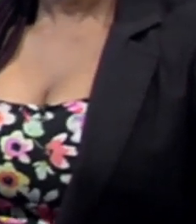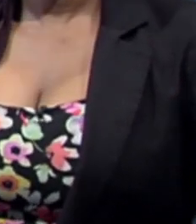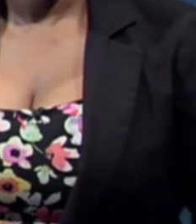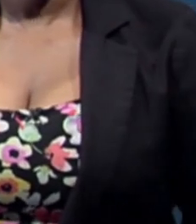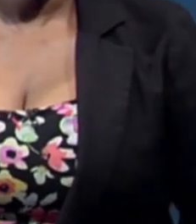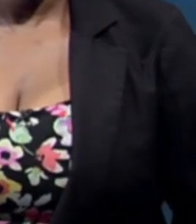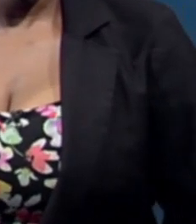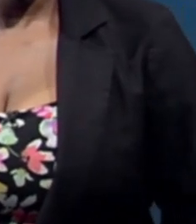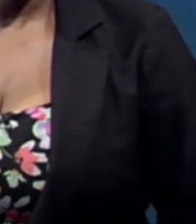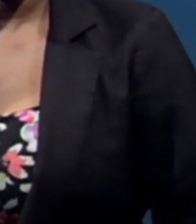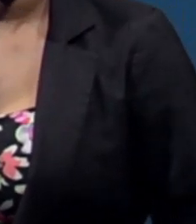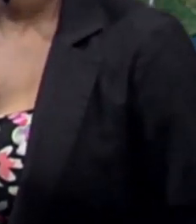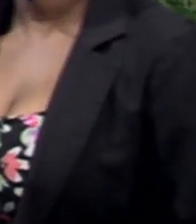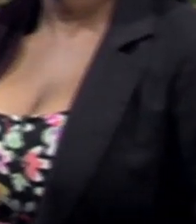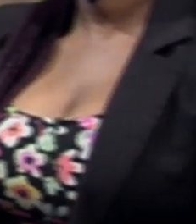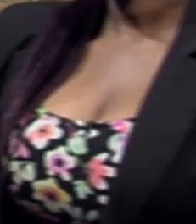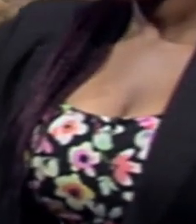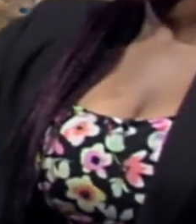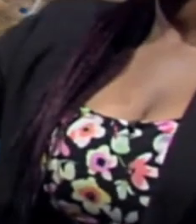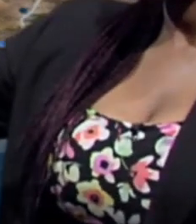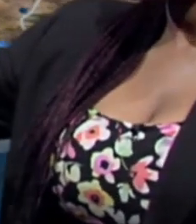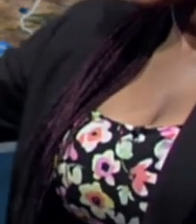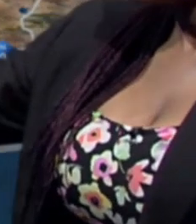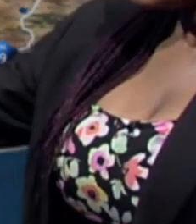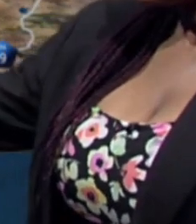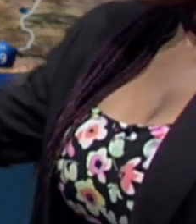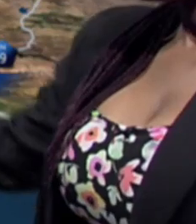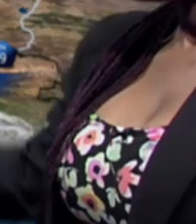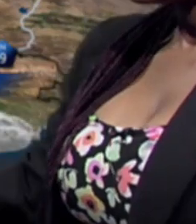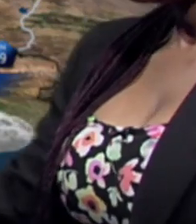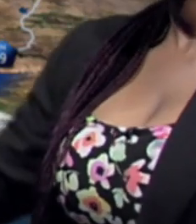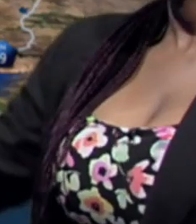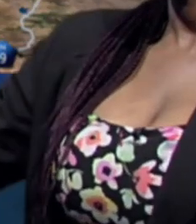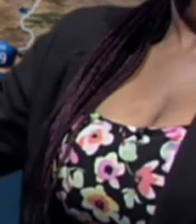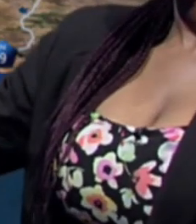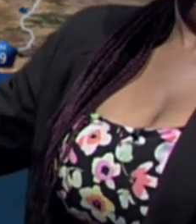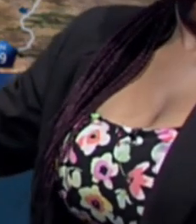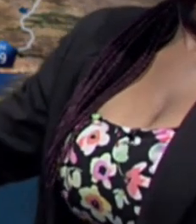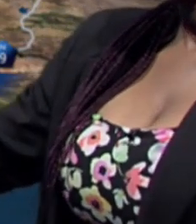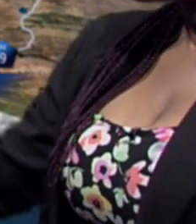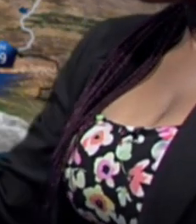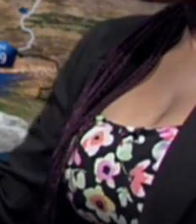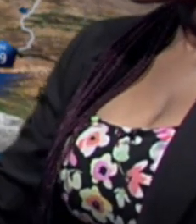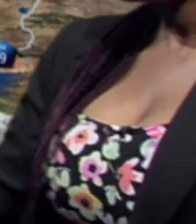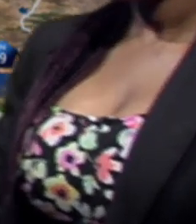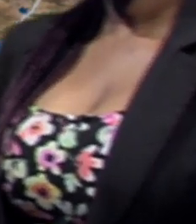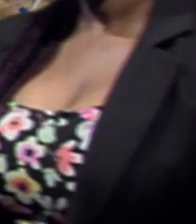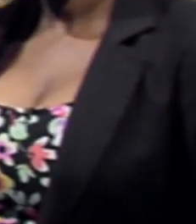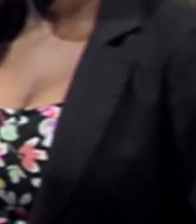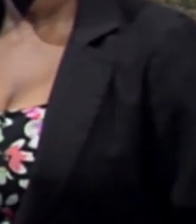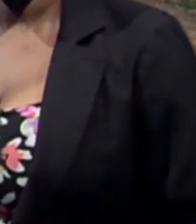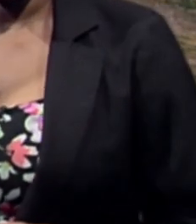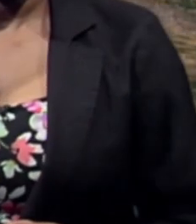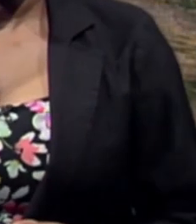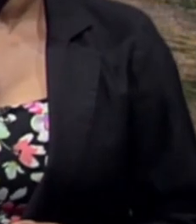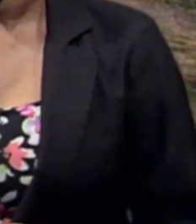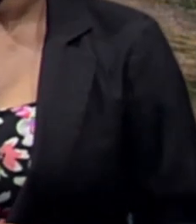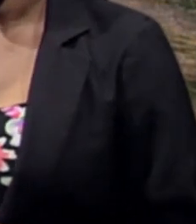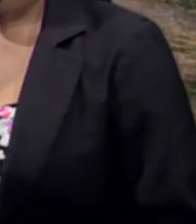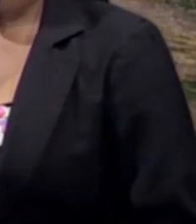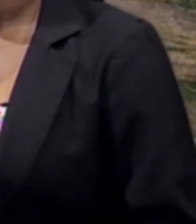le 13 go ya go di le 22 Western Cape le teng go tla nna le tlhabo ya letsatsi mo provinceng Riversdale ka digata di le 10 go ya go